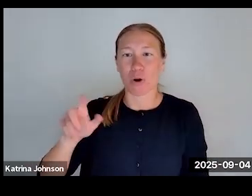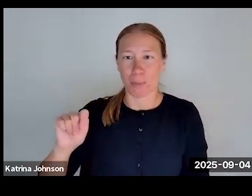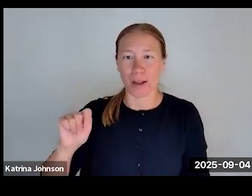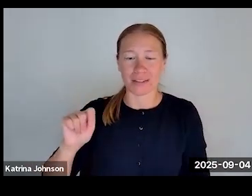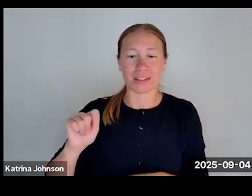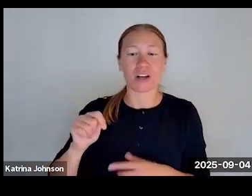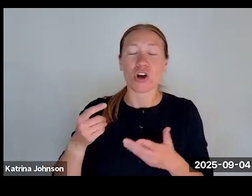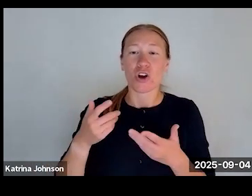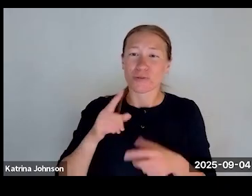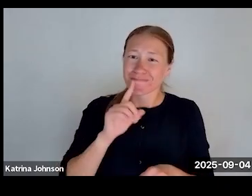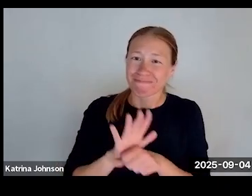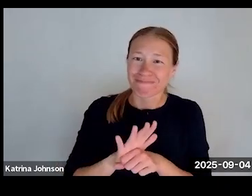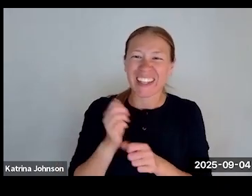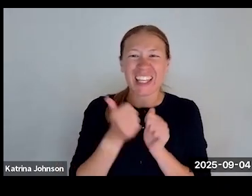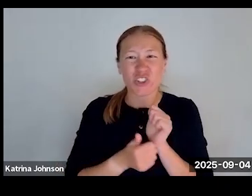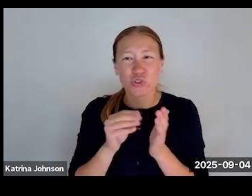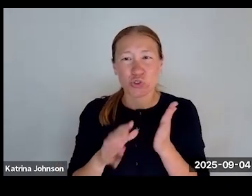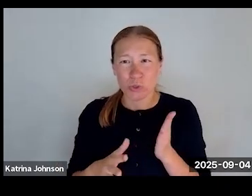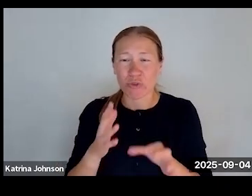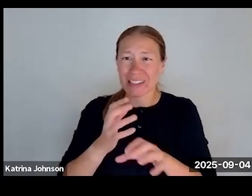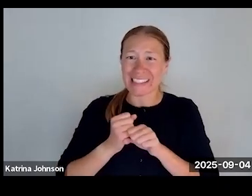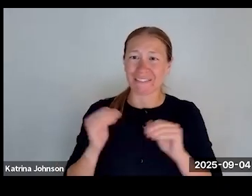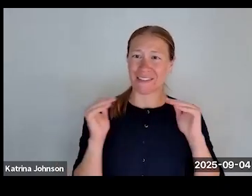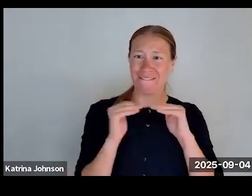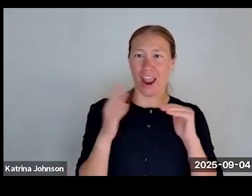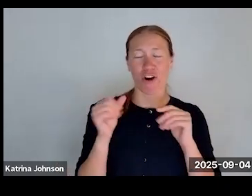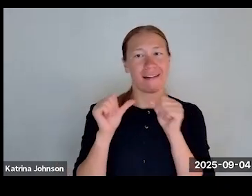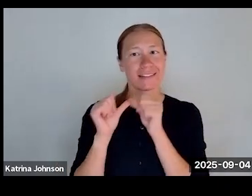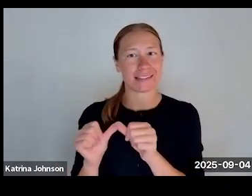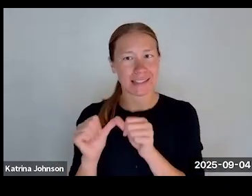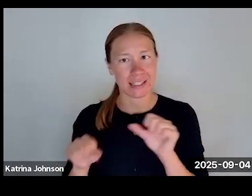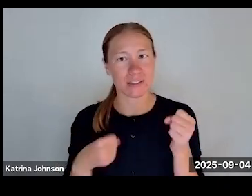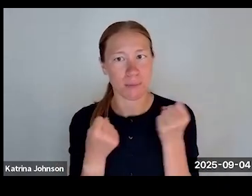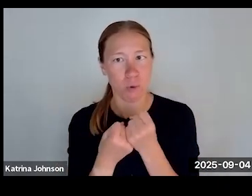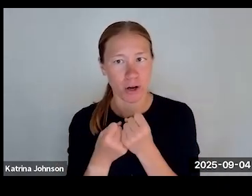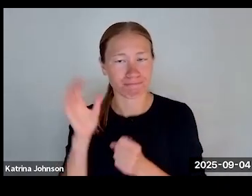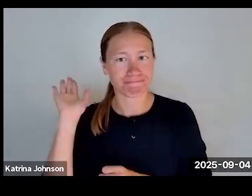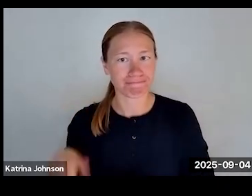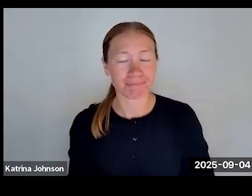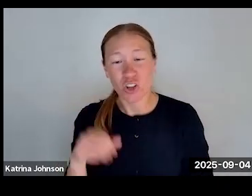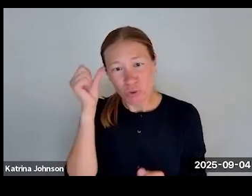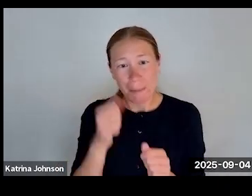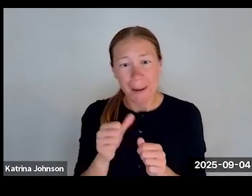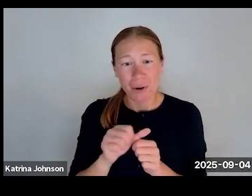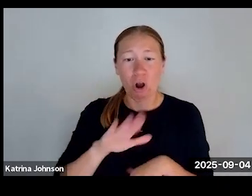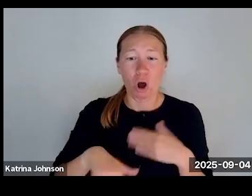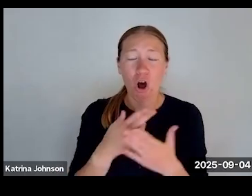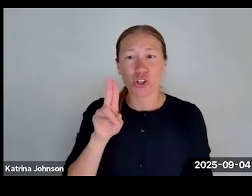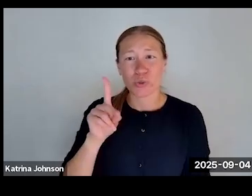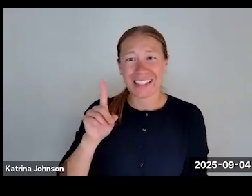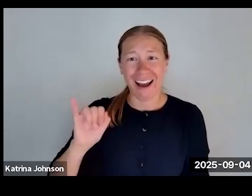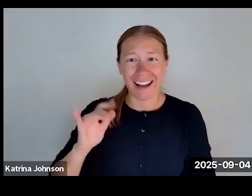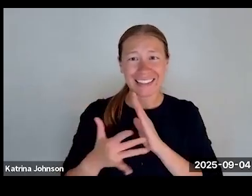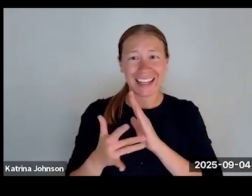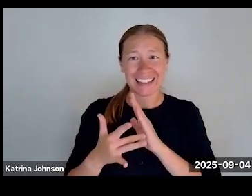receives fair and consistent support. Remember, all of the UDI techniques today are separate and apart